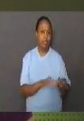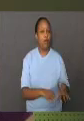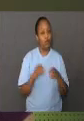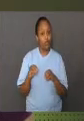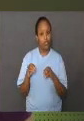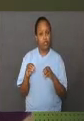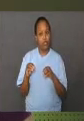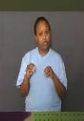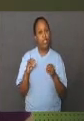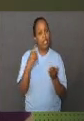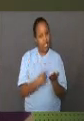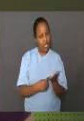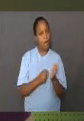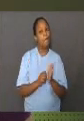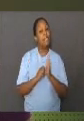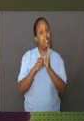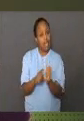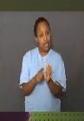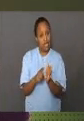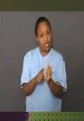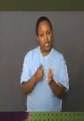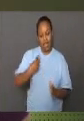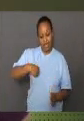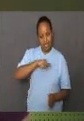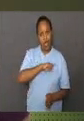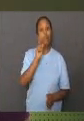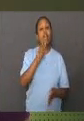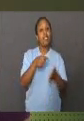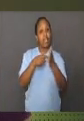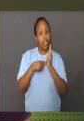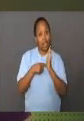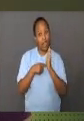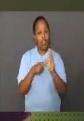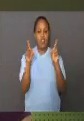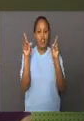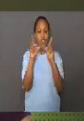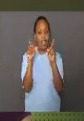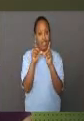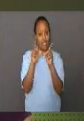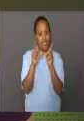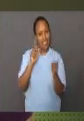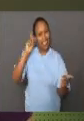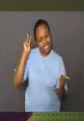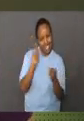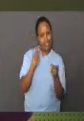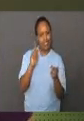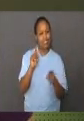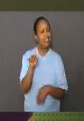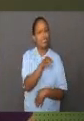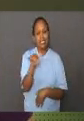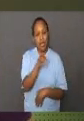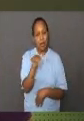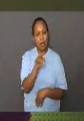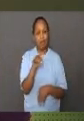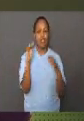Students, this example shows us that fairness is not exactly the same